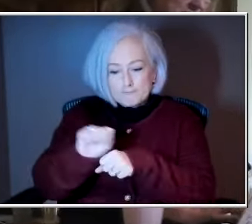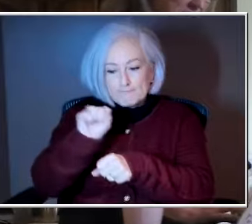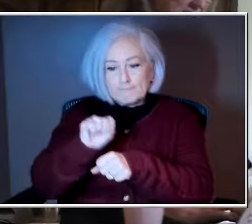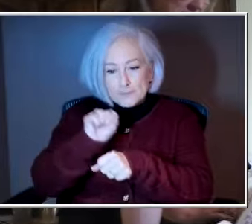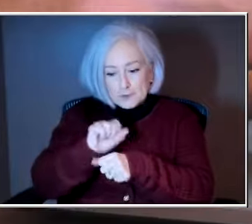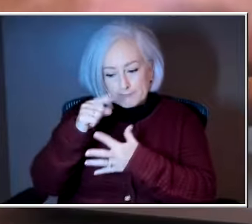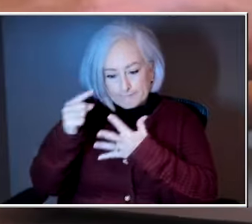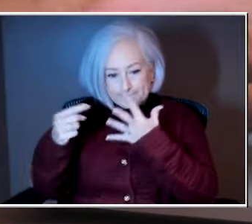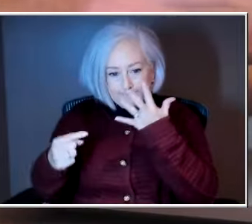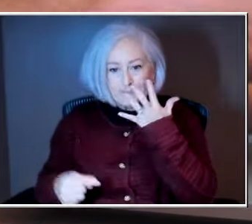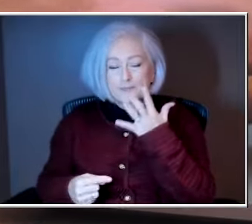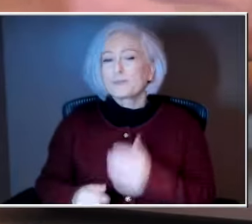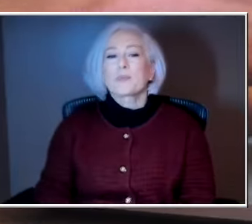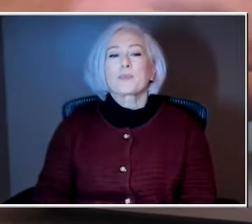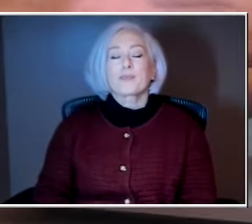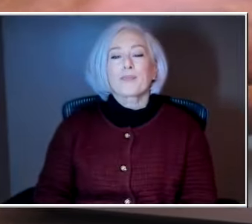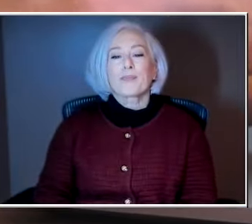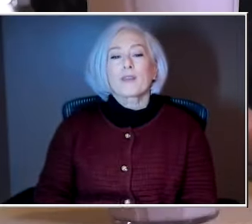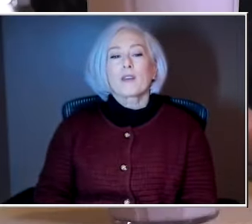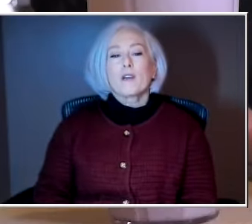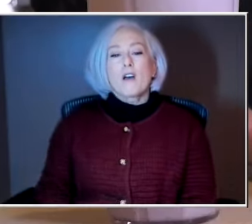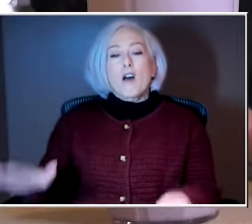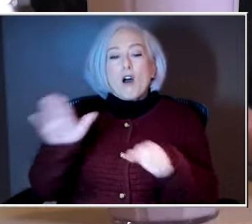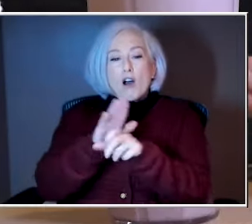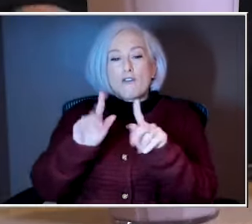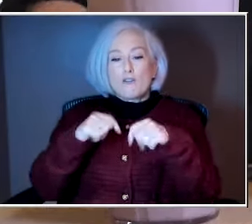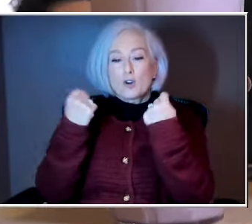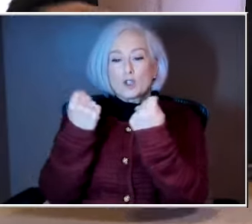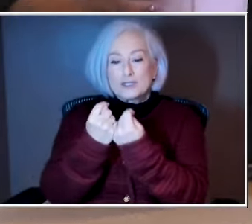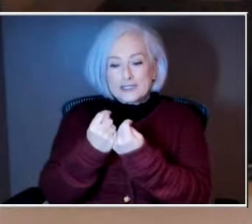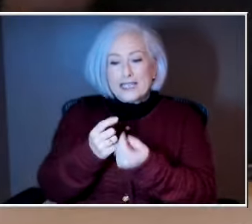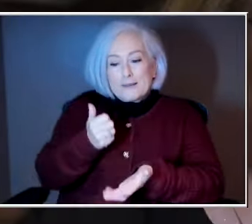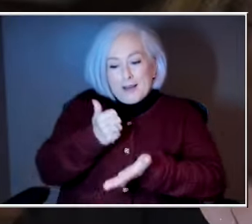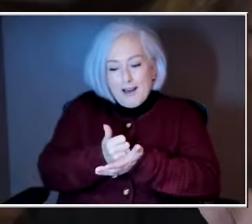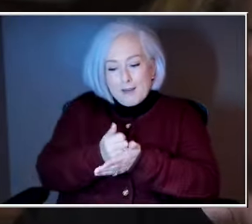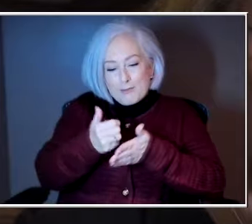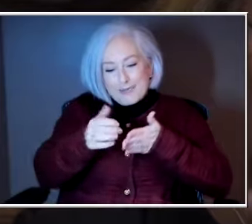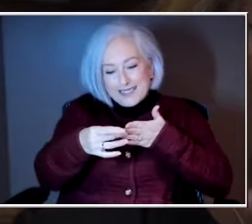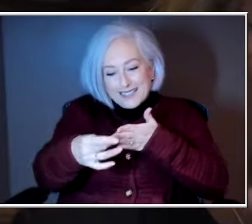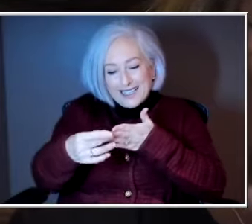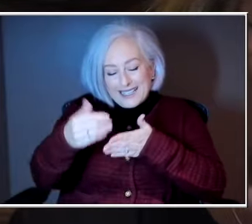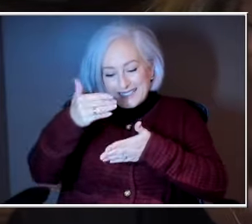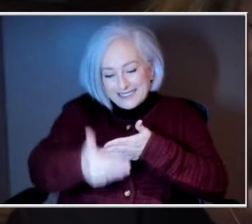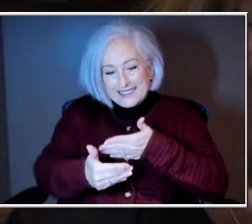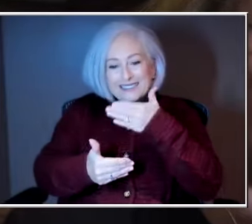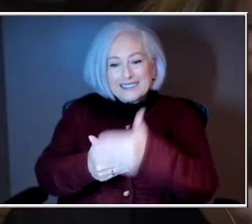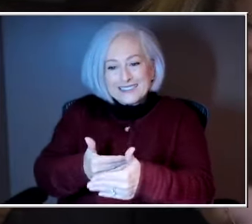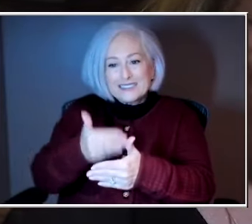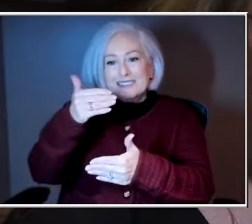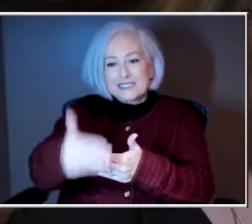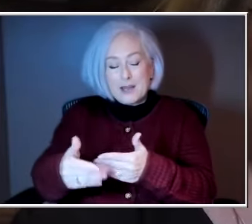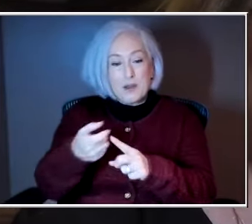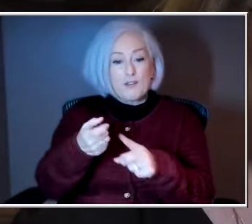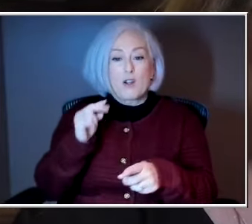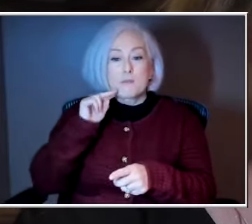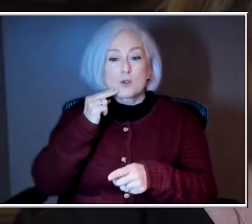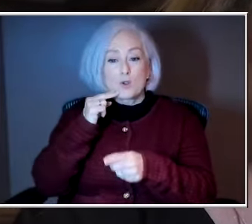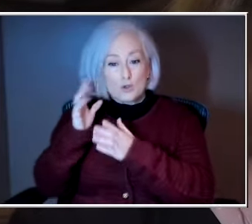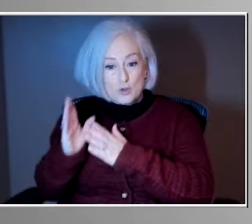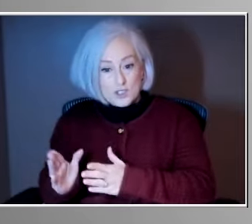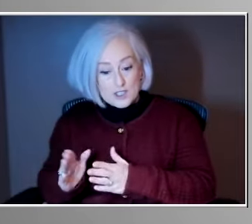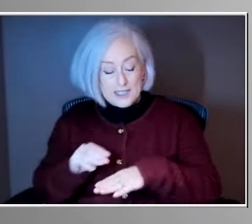Jennifer says having an entire team with her every step of the way, from a nutritionist to a counselor, made all the difference. The